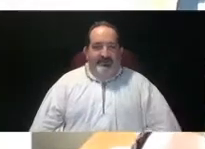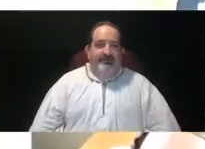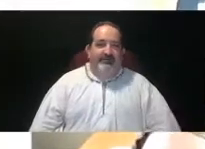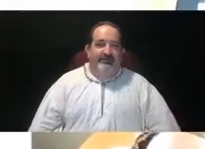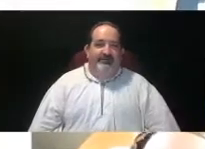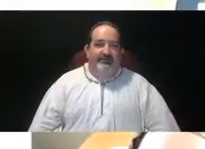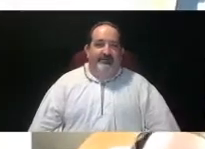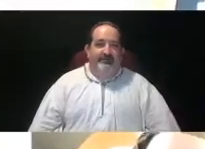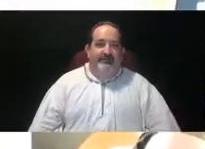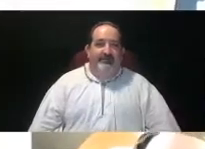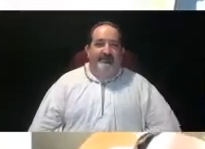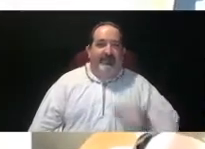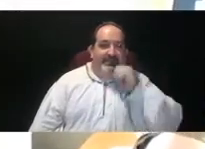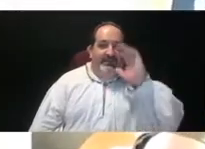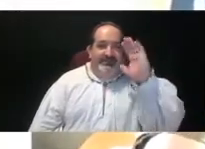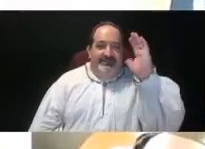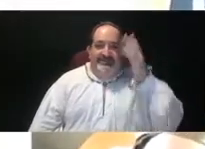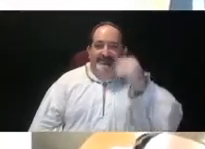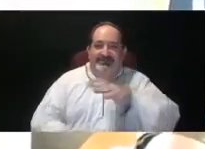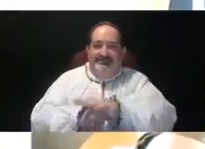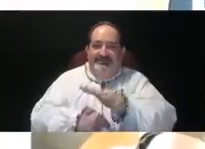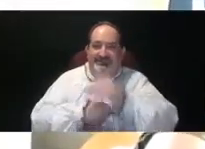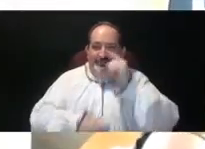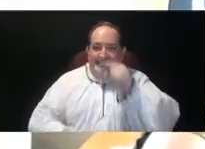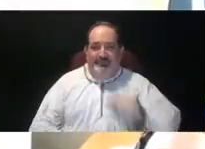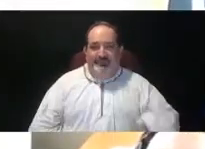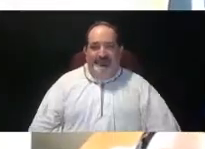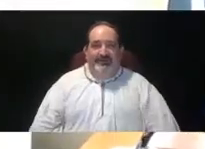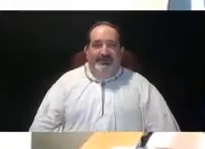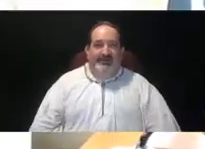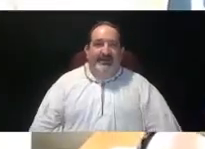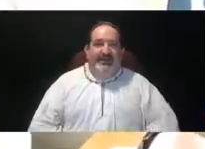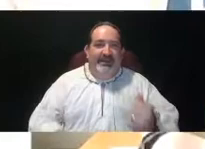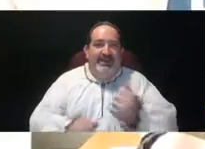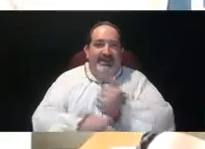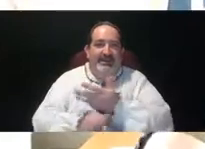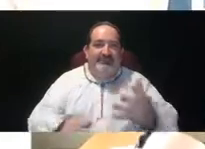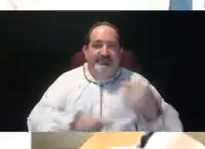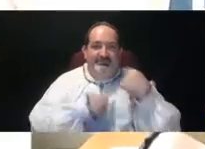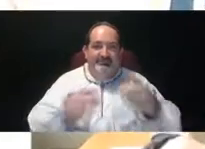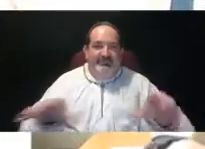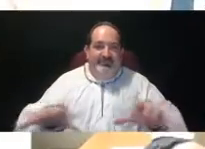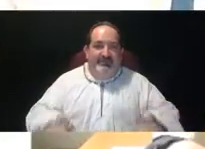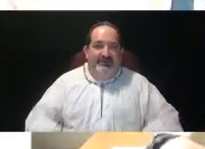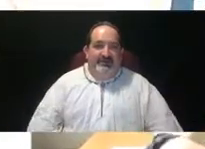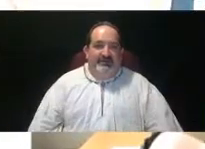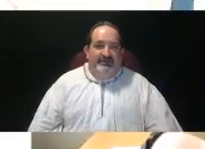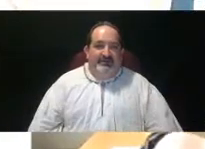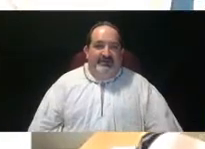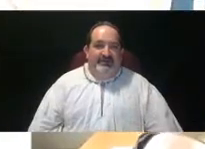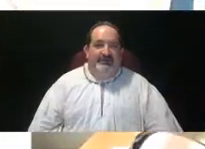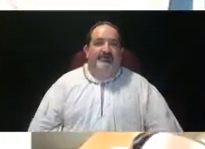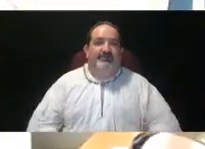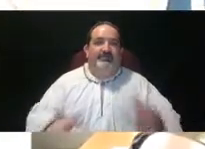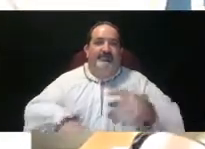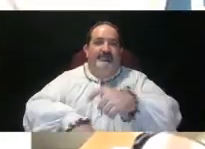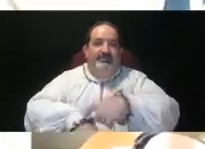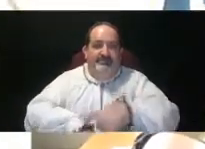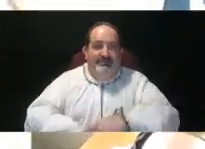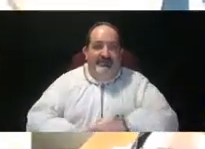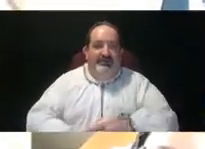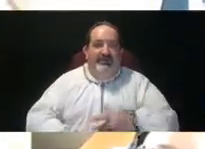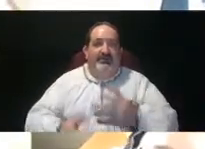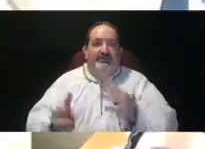this doesn't seem like it's enough. I mean, everything that you've done for us, spending the time that you talk with